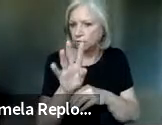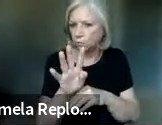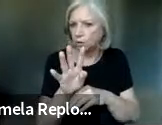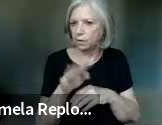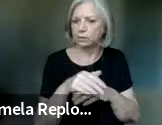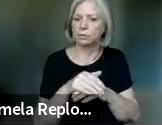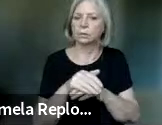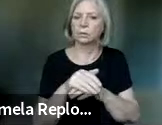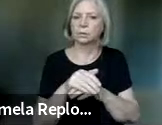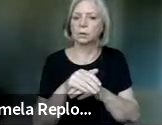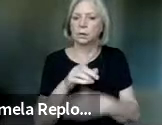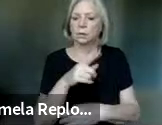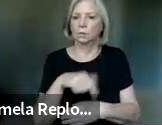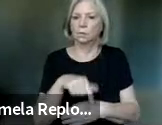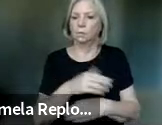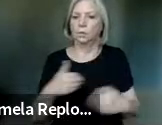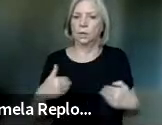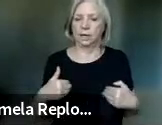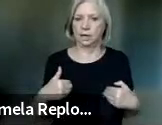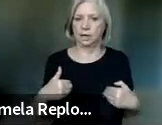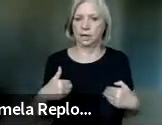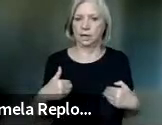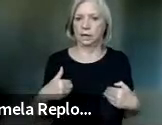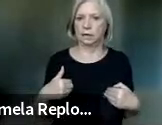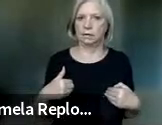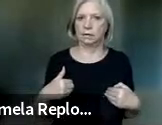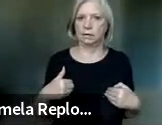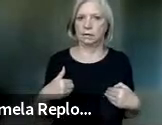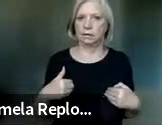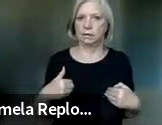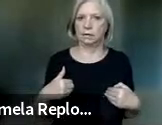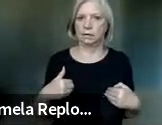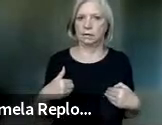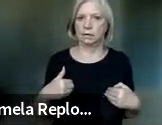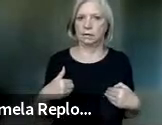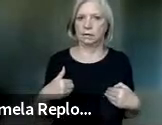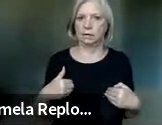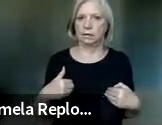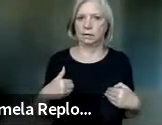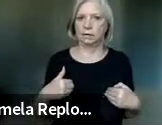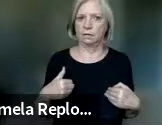We've got, I think, 4 or so questions about masking right now.